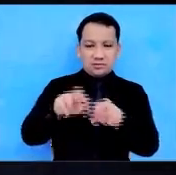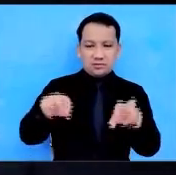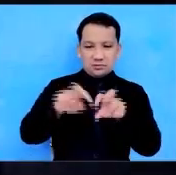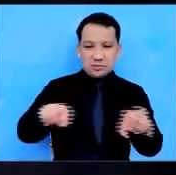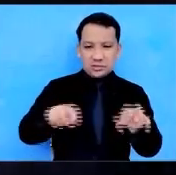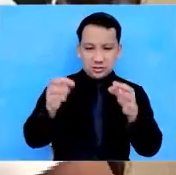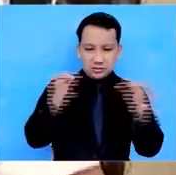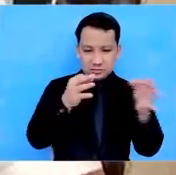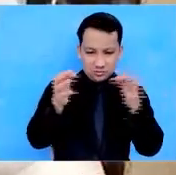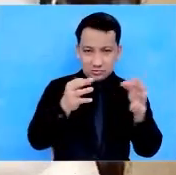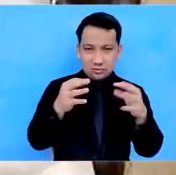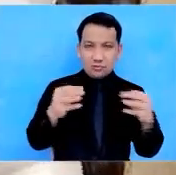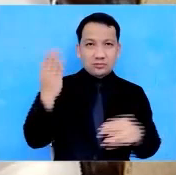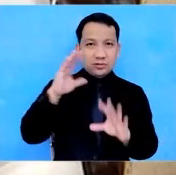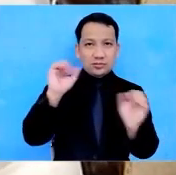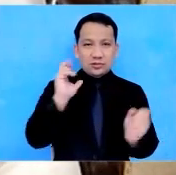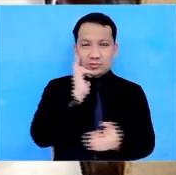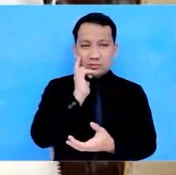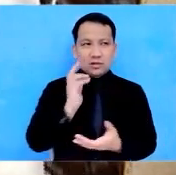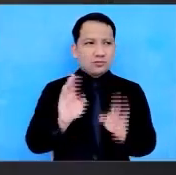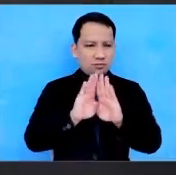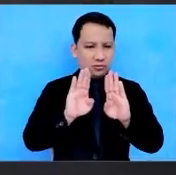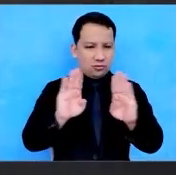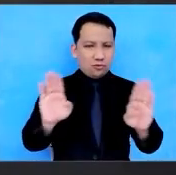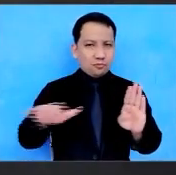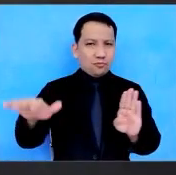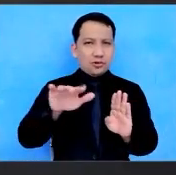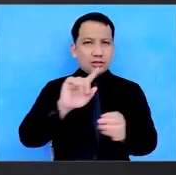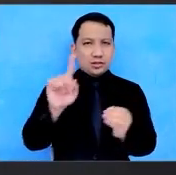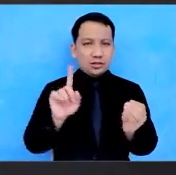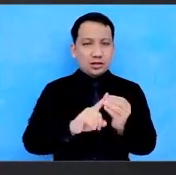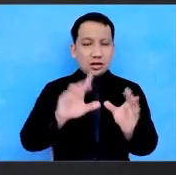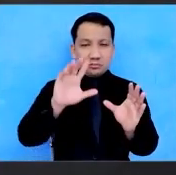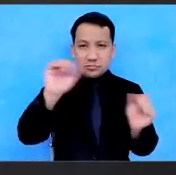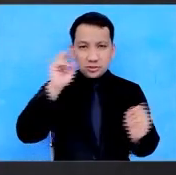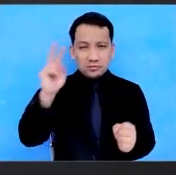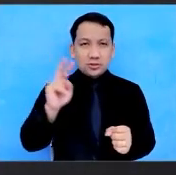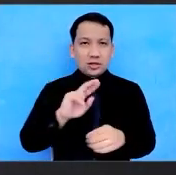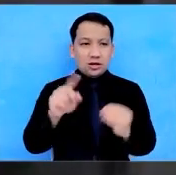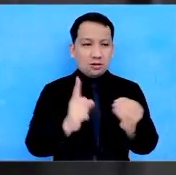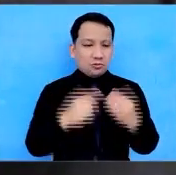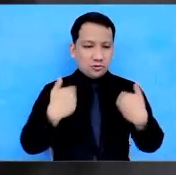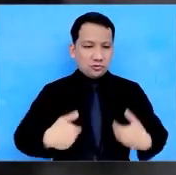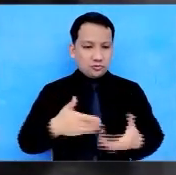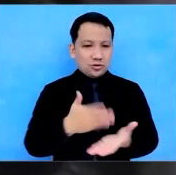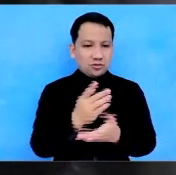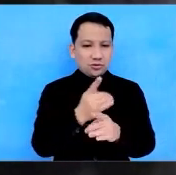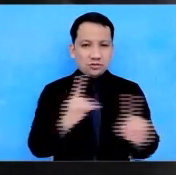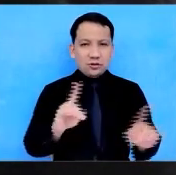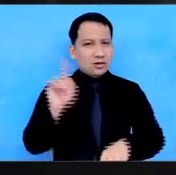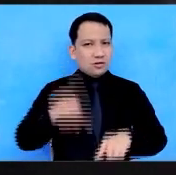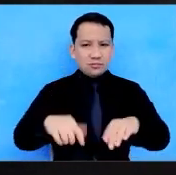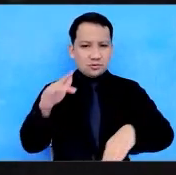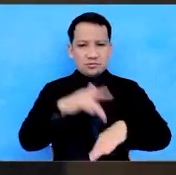Pangulo, mananatiling bukas sa dialogo ang Pilipinas, partikular sa isyu ng karapatang pantao at demokrasya, basta hindi ito nanghihimasok